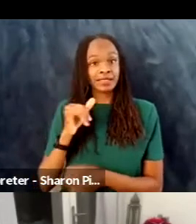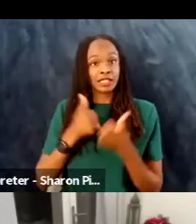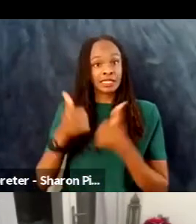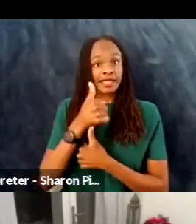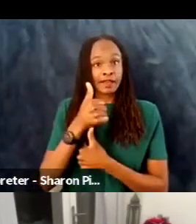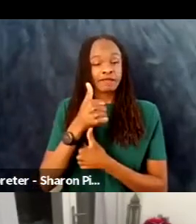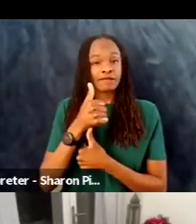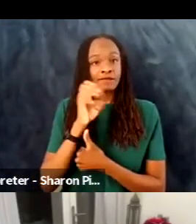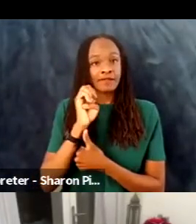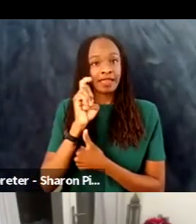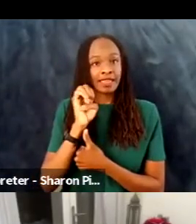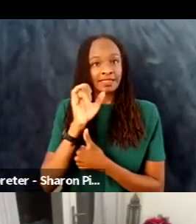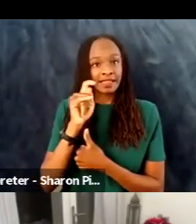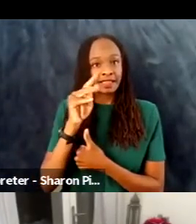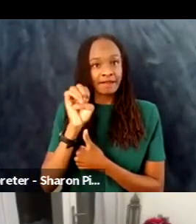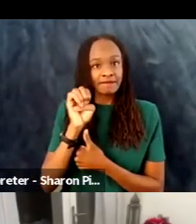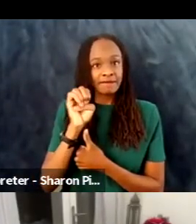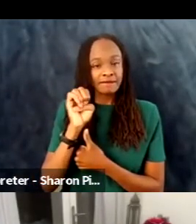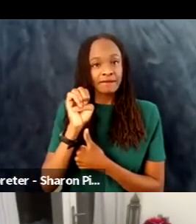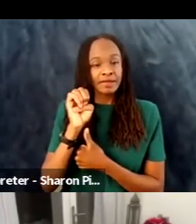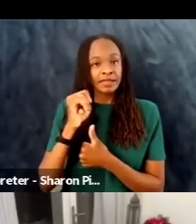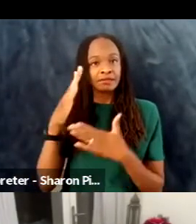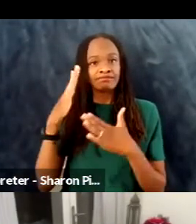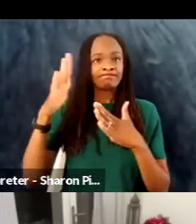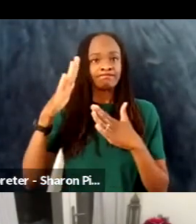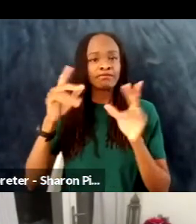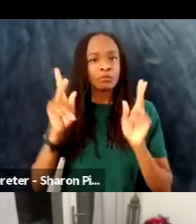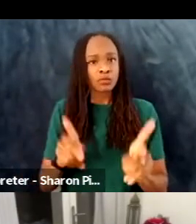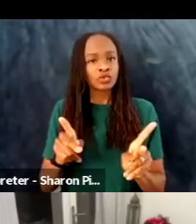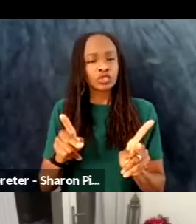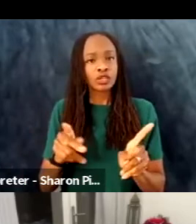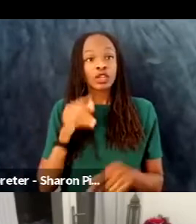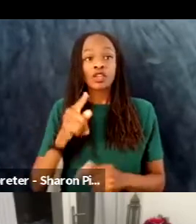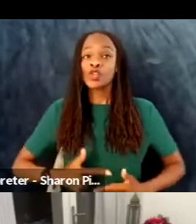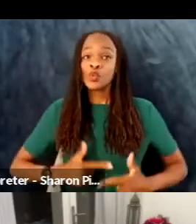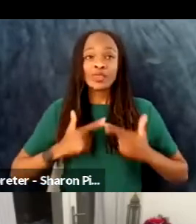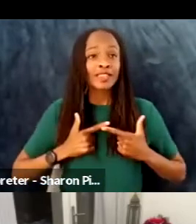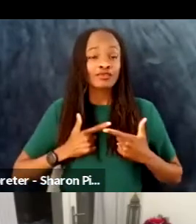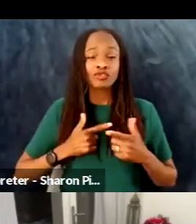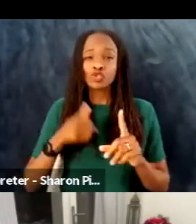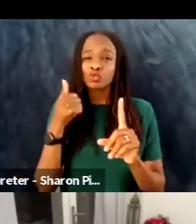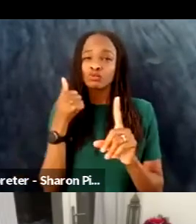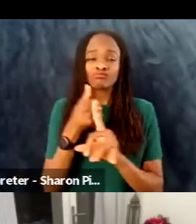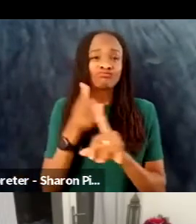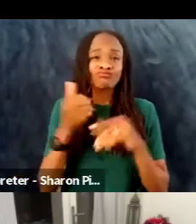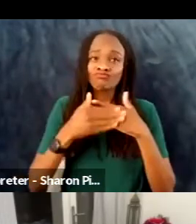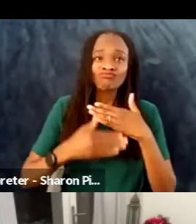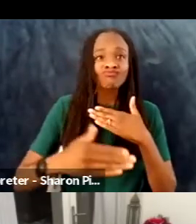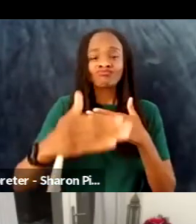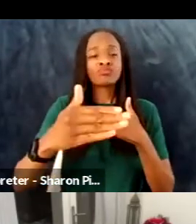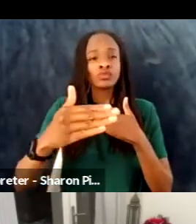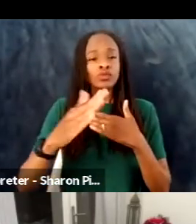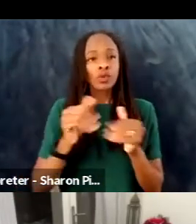and as an esteemed person, you've lived your whole life truthfully in terms